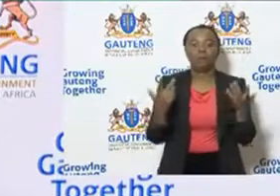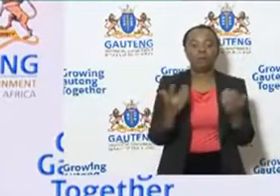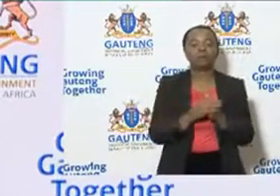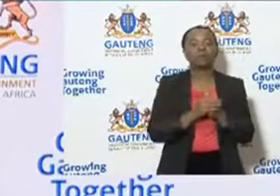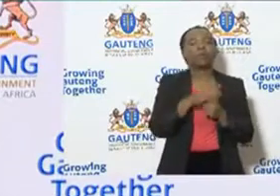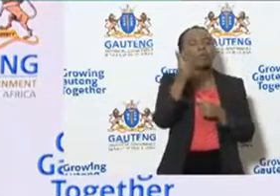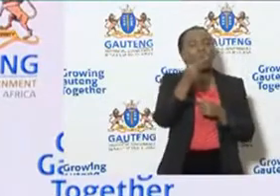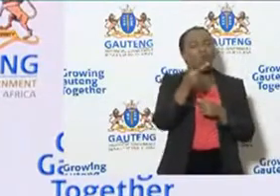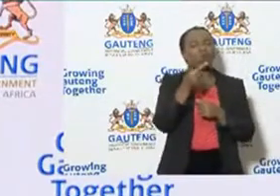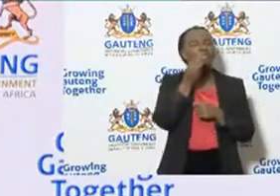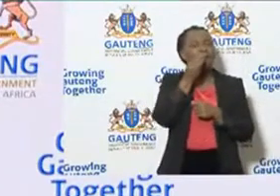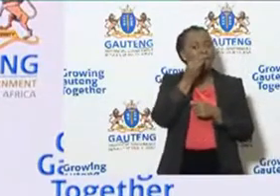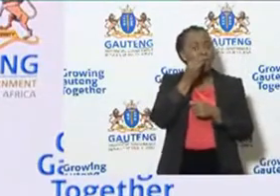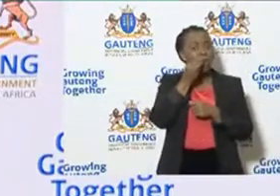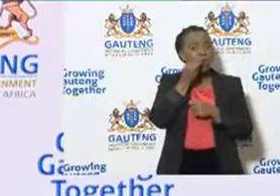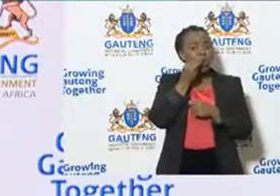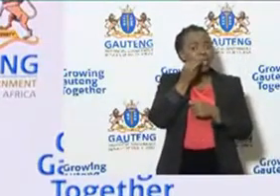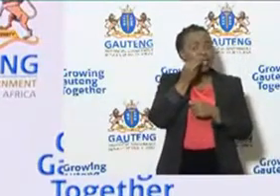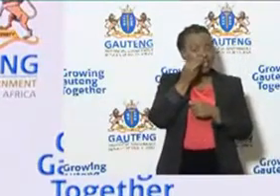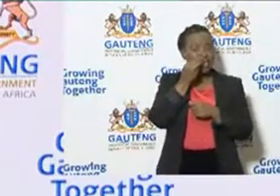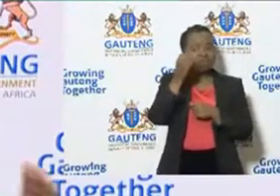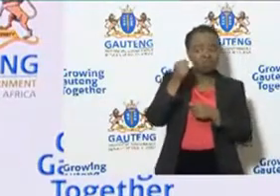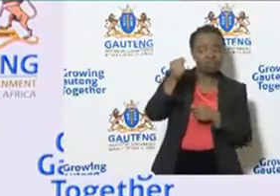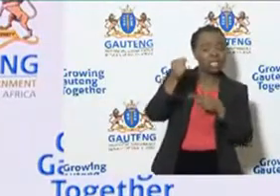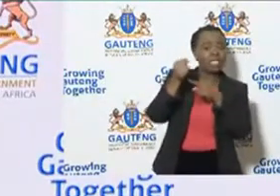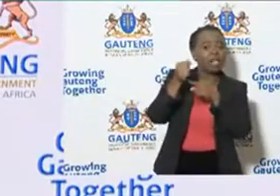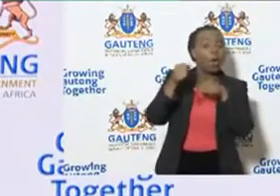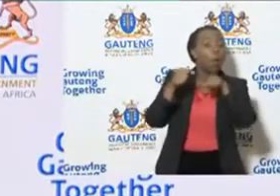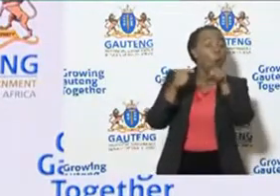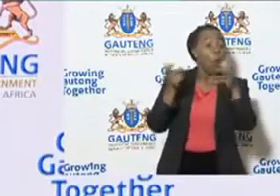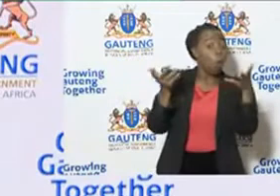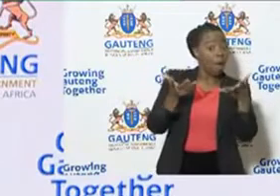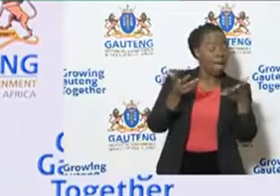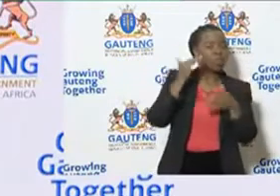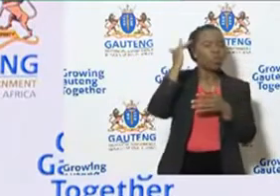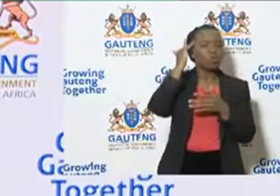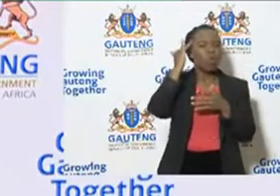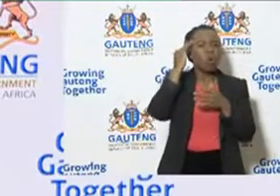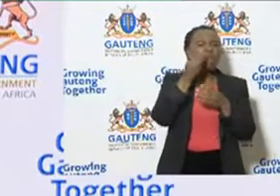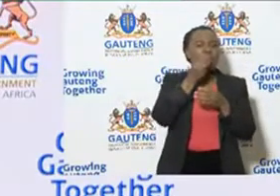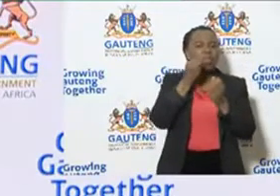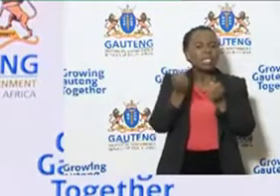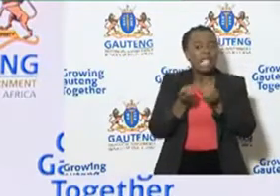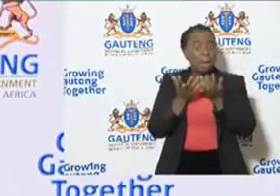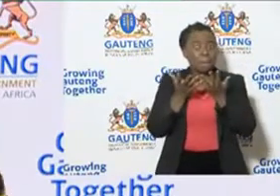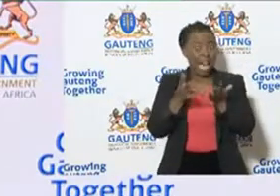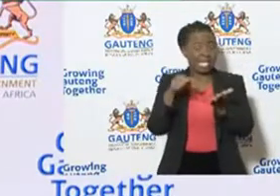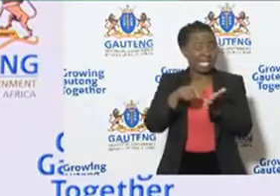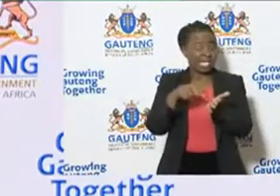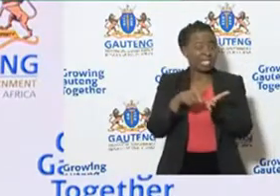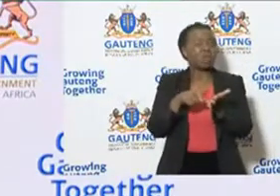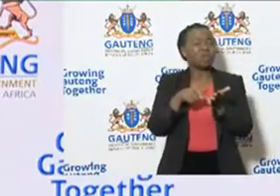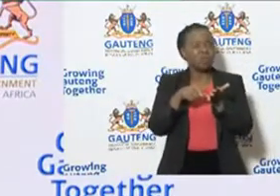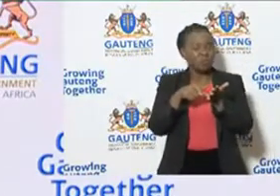food support needs to go. You know, in terms of food, our food supply, we were having a